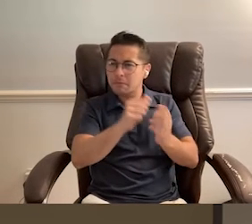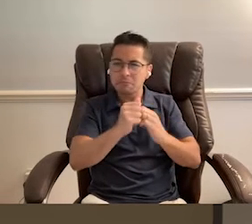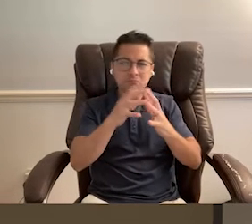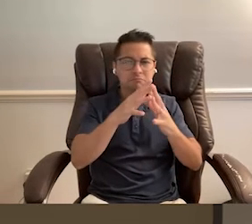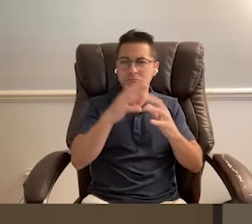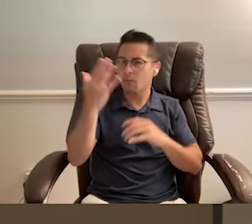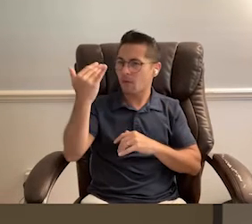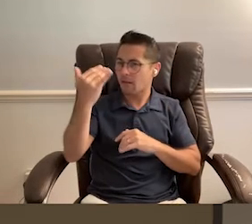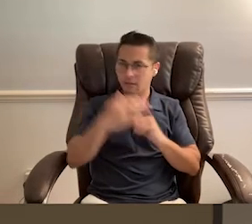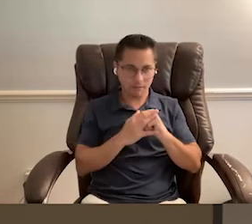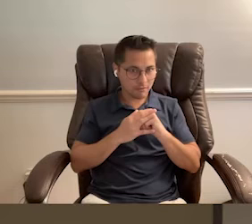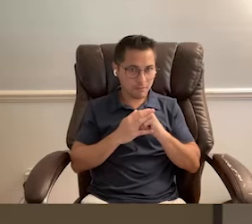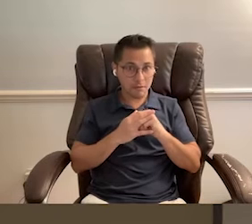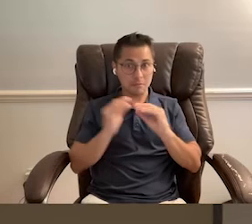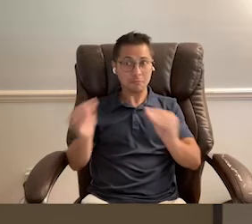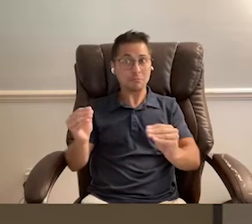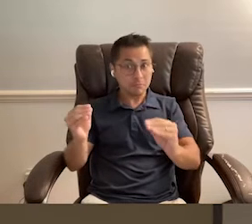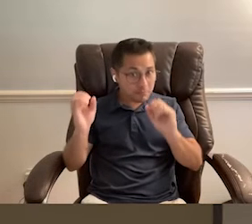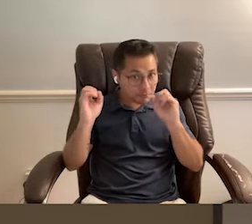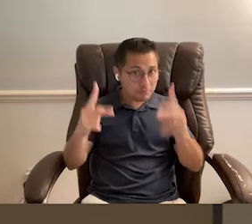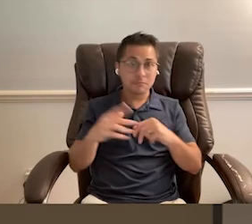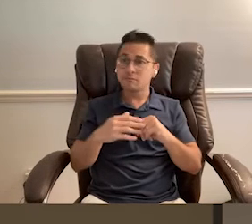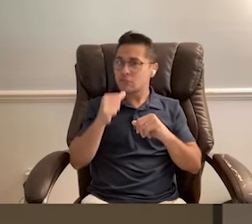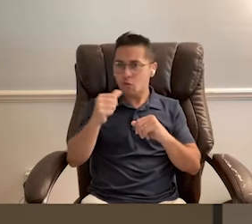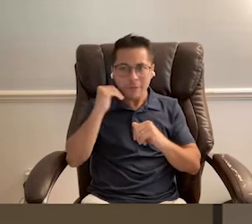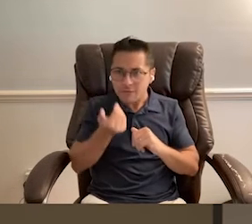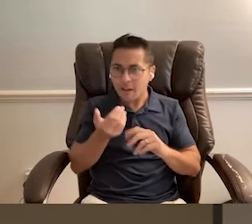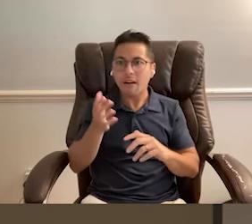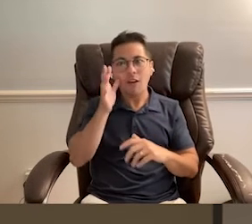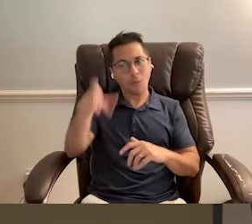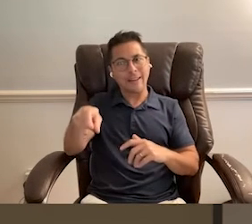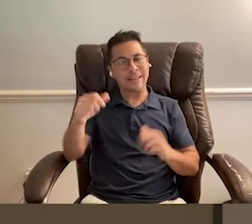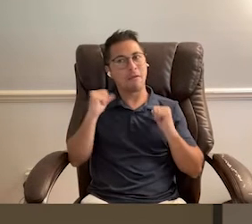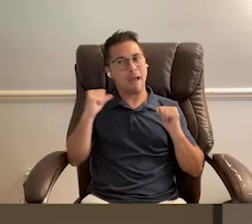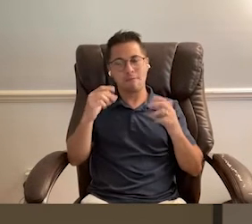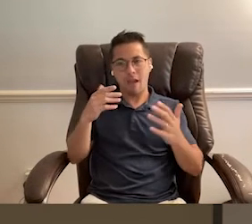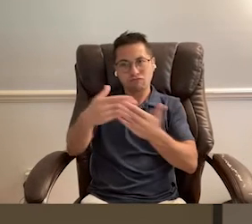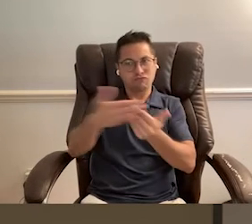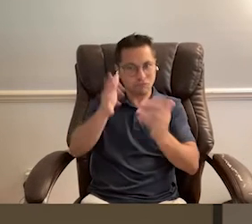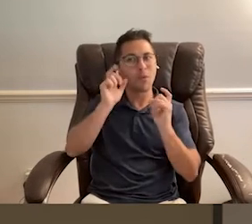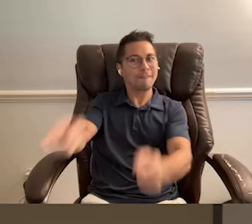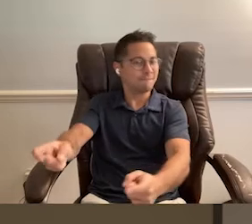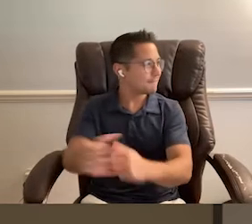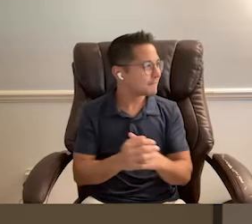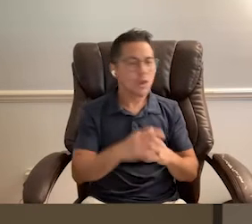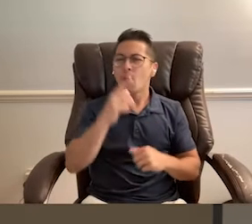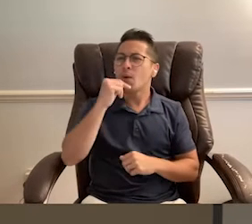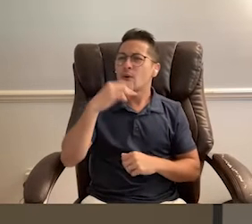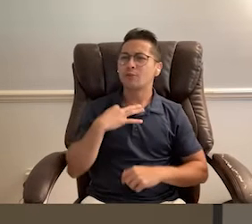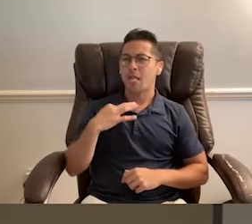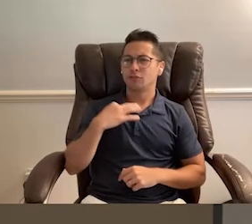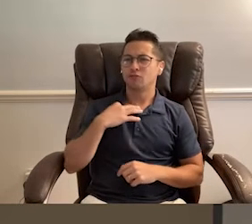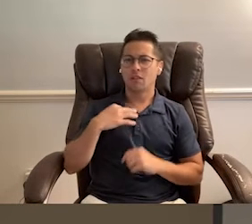right. Don't be shy. You're going to get a backpack regardless. Okay. So who's eligible to open an account, right? This sounds really great.